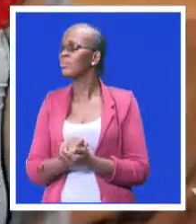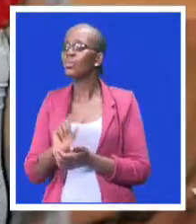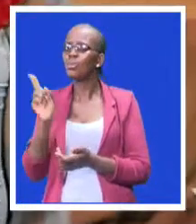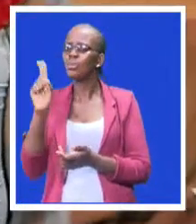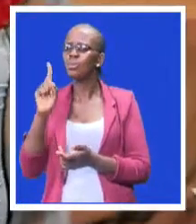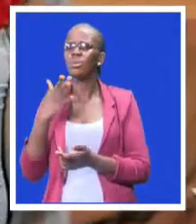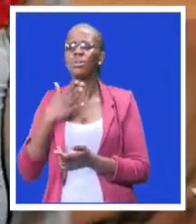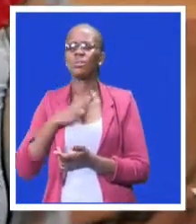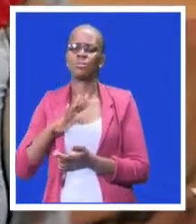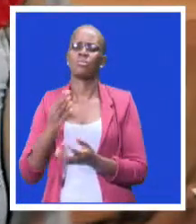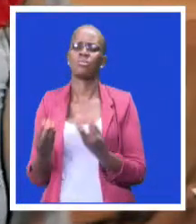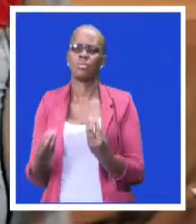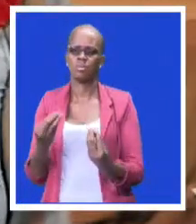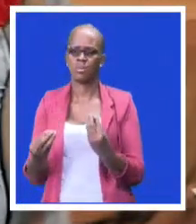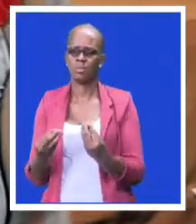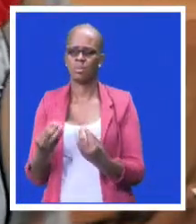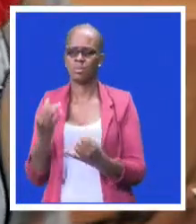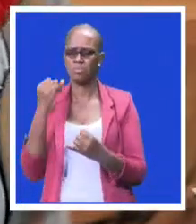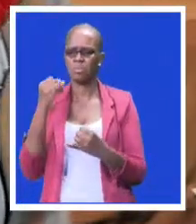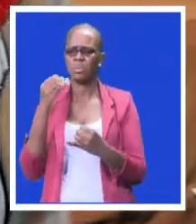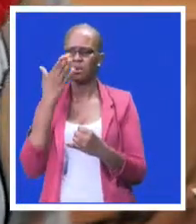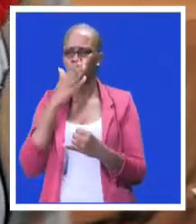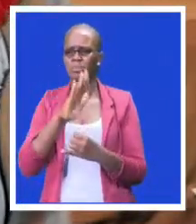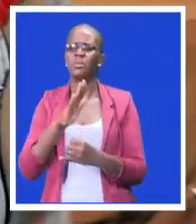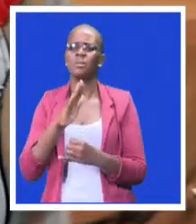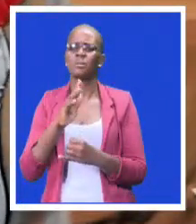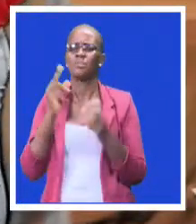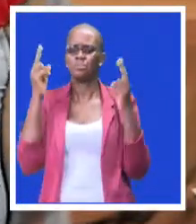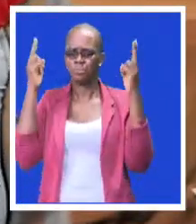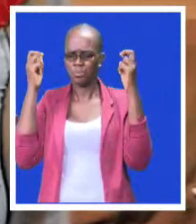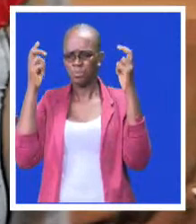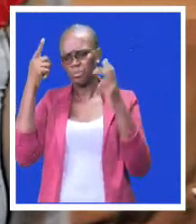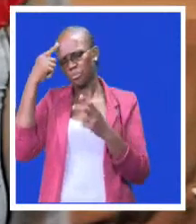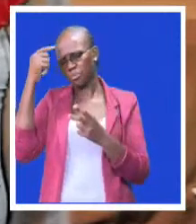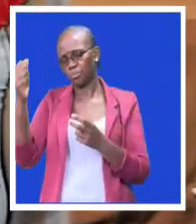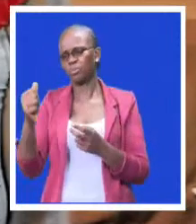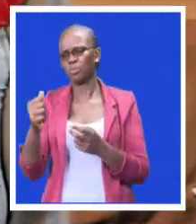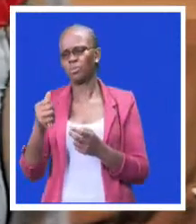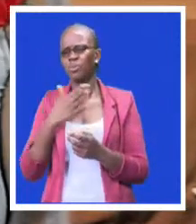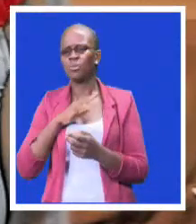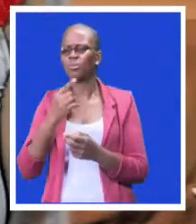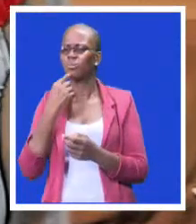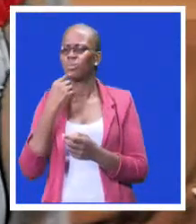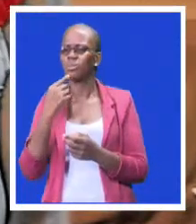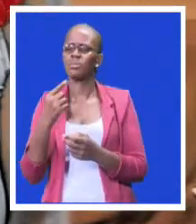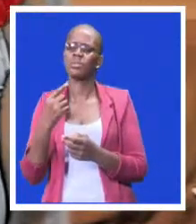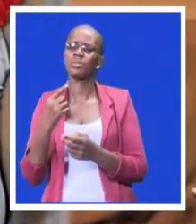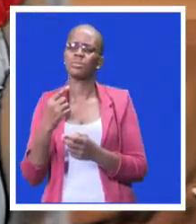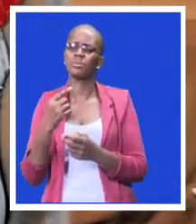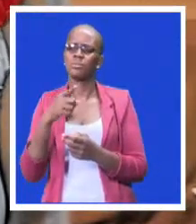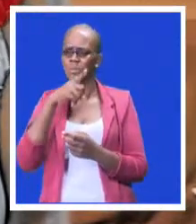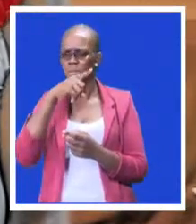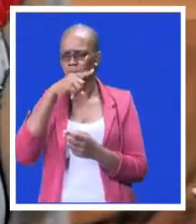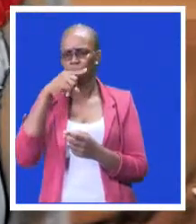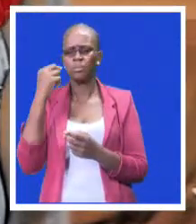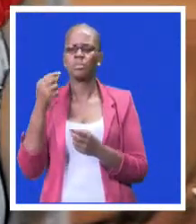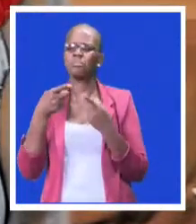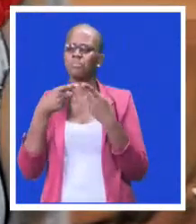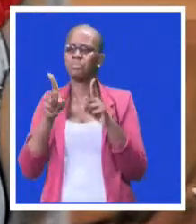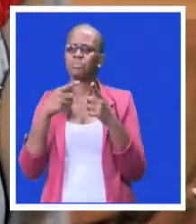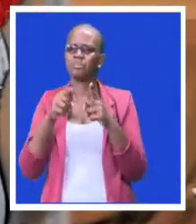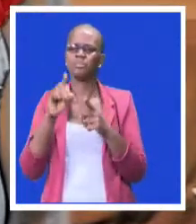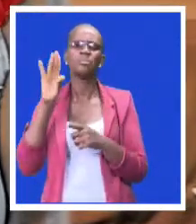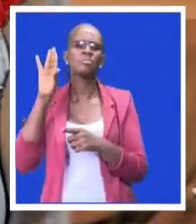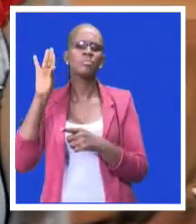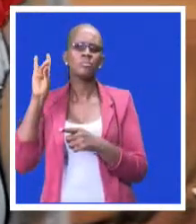right, Lerato. At the end of the lesson, the learners should be able to name the different animals that they see every day, and also they should be